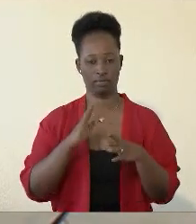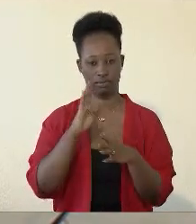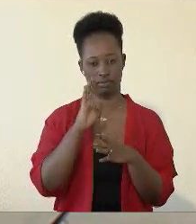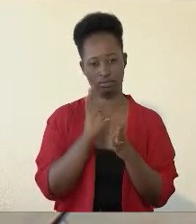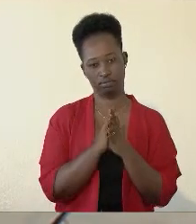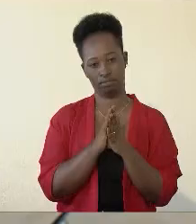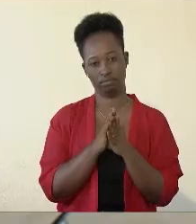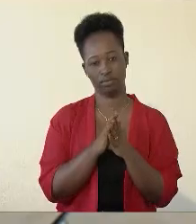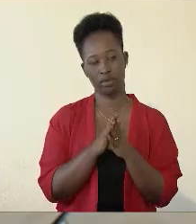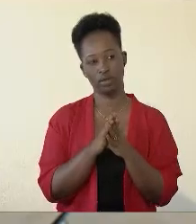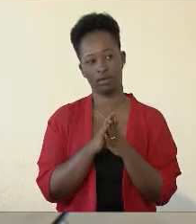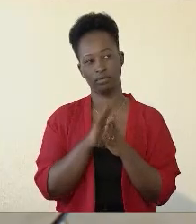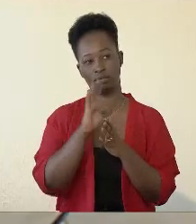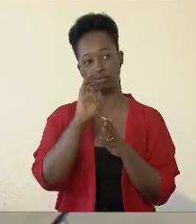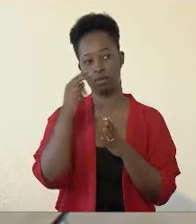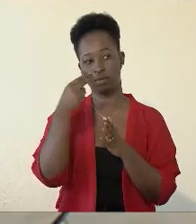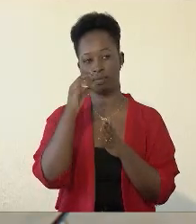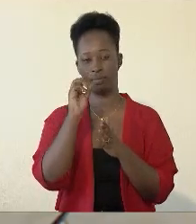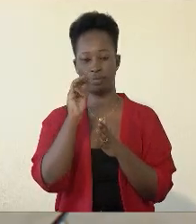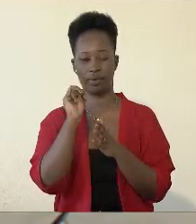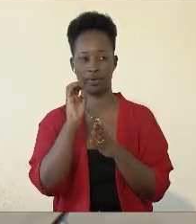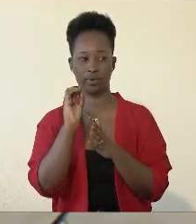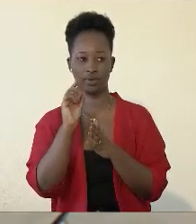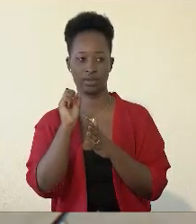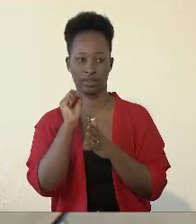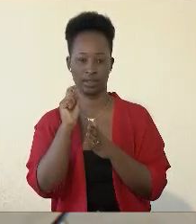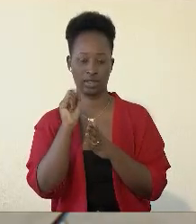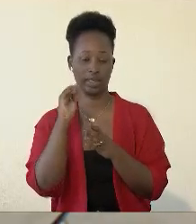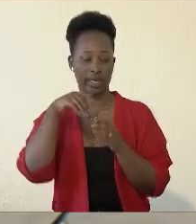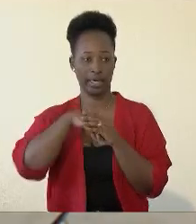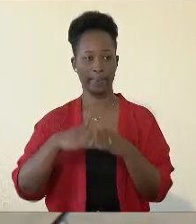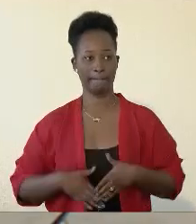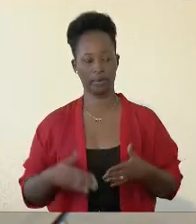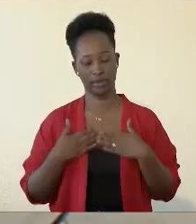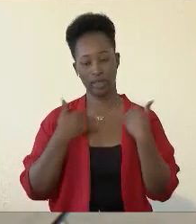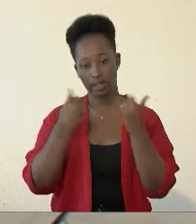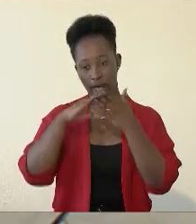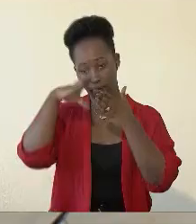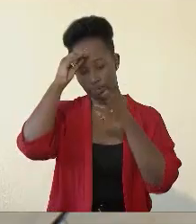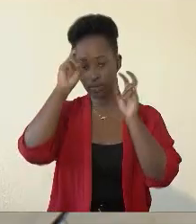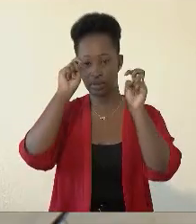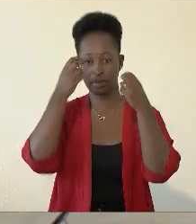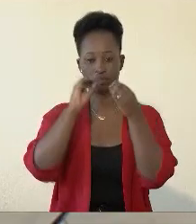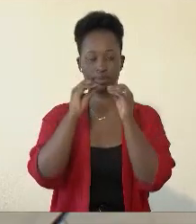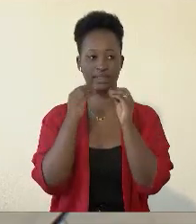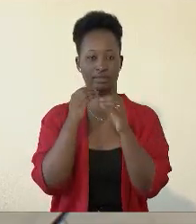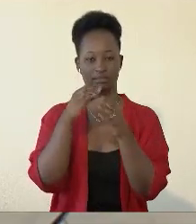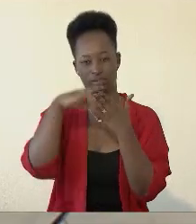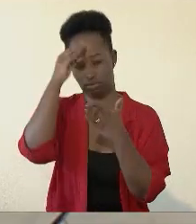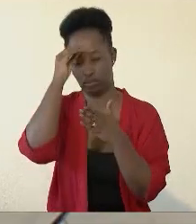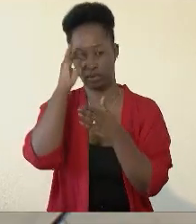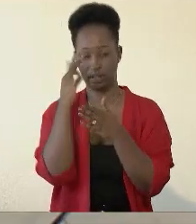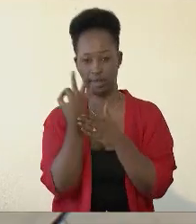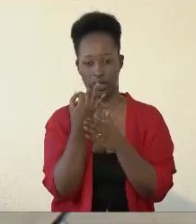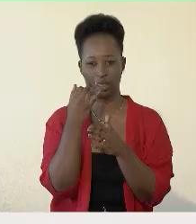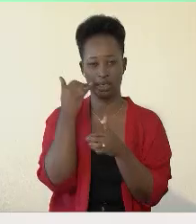That was the last lesson, which was lesson 2. Now the lesson 3 of the unit, which is ending unit 10 of